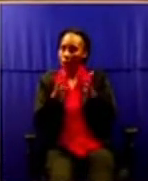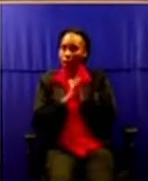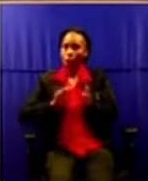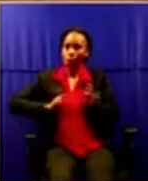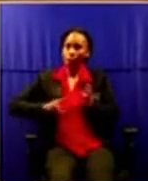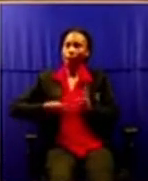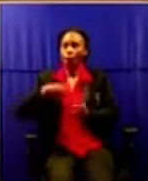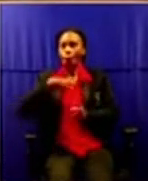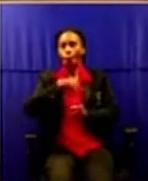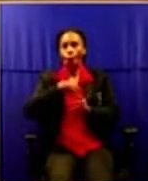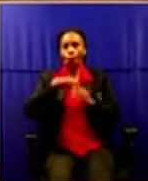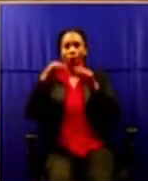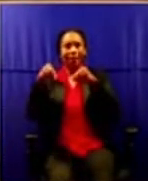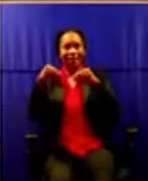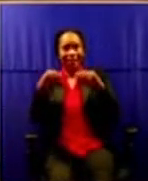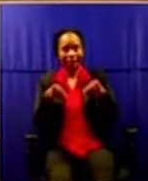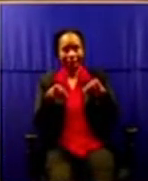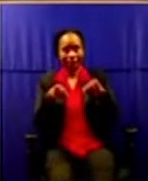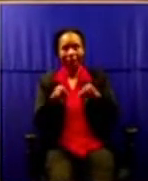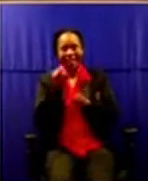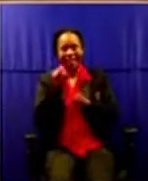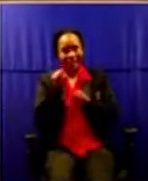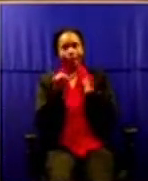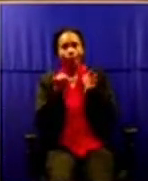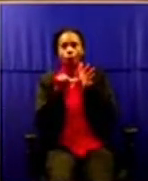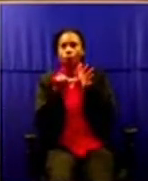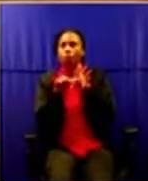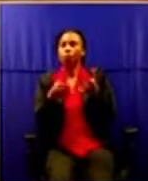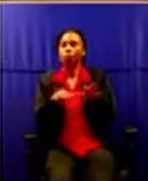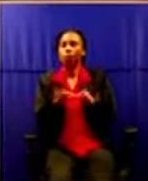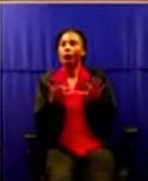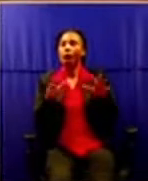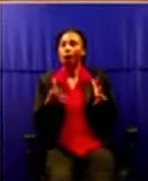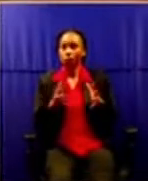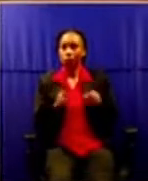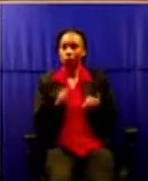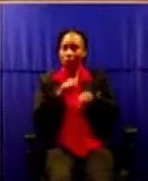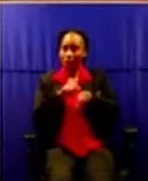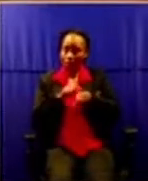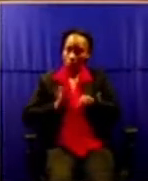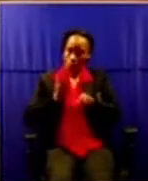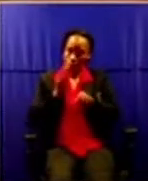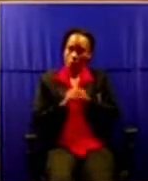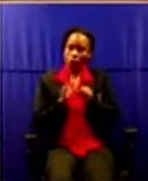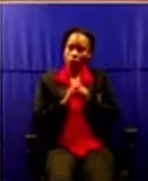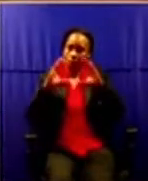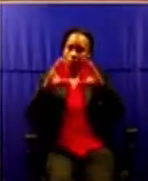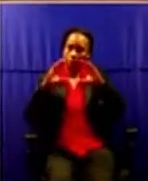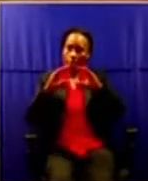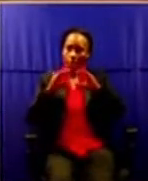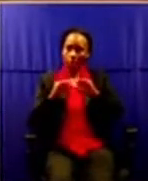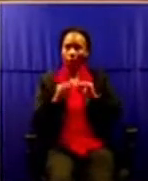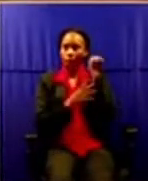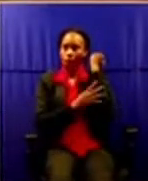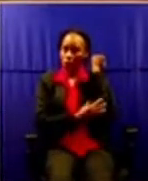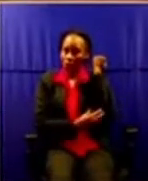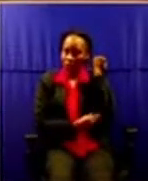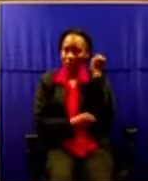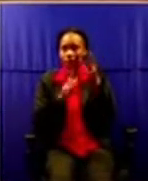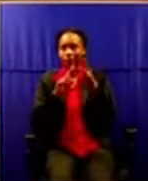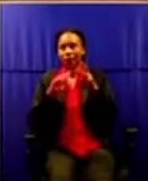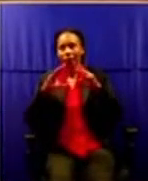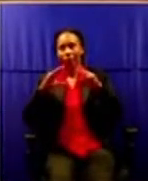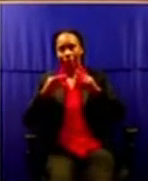important if we seek to reduce poverty and inequality.